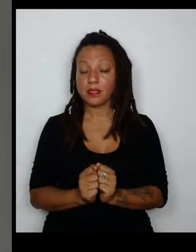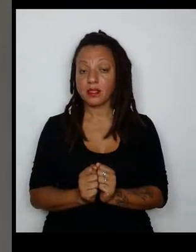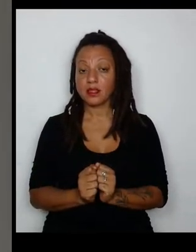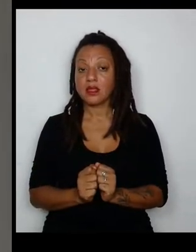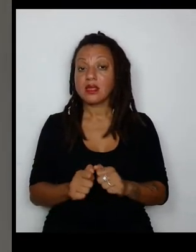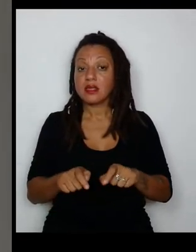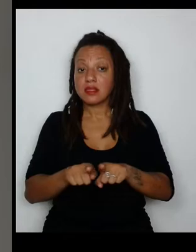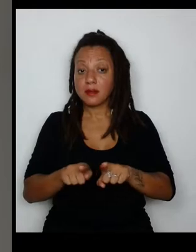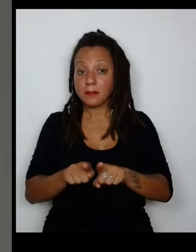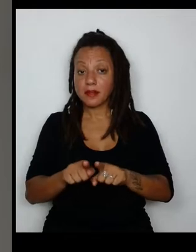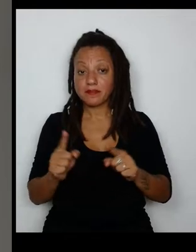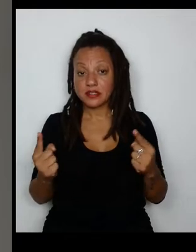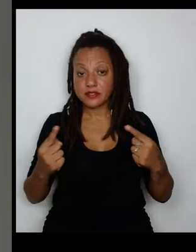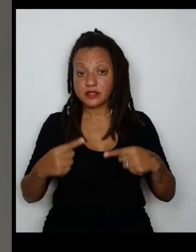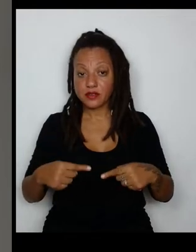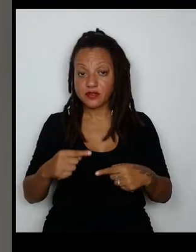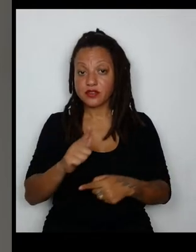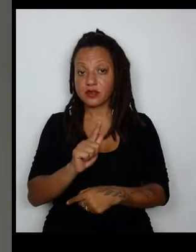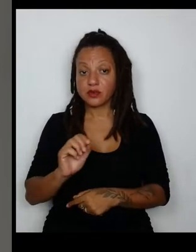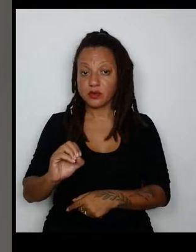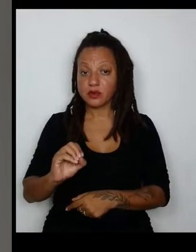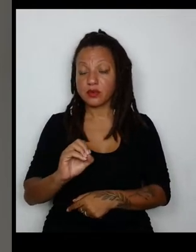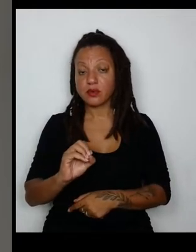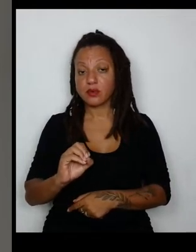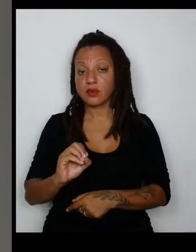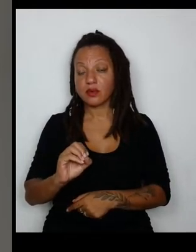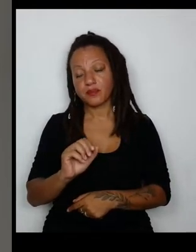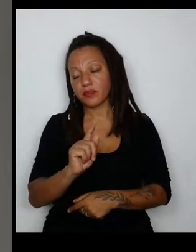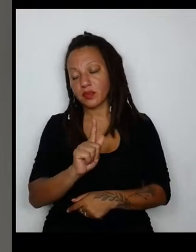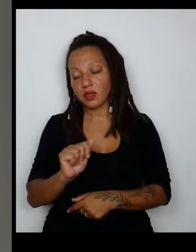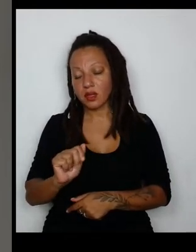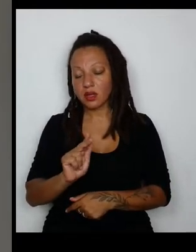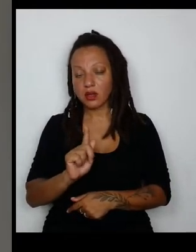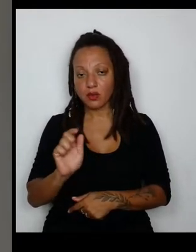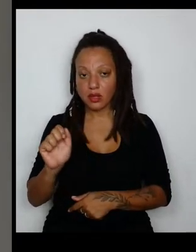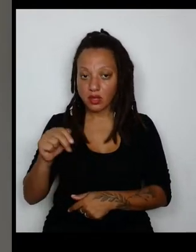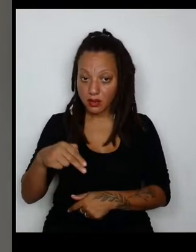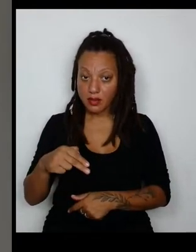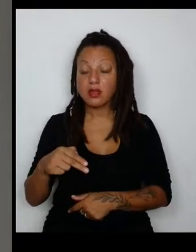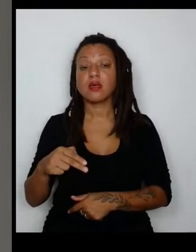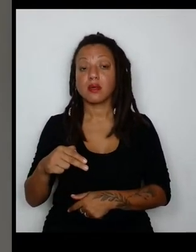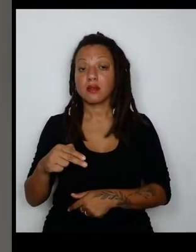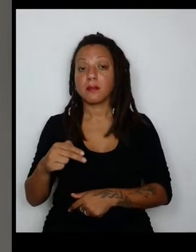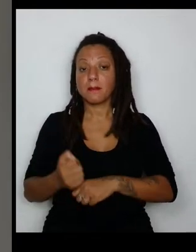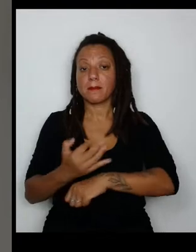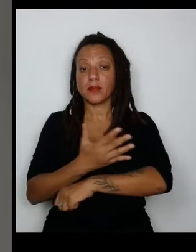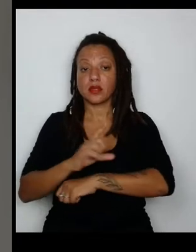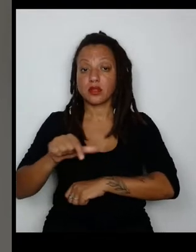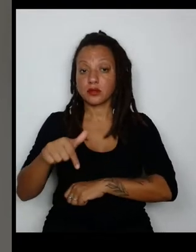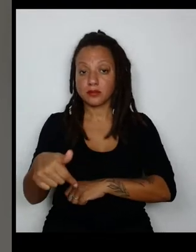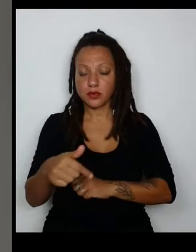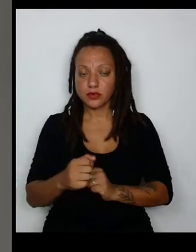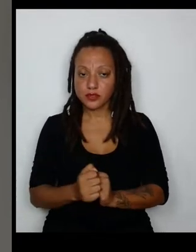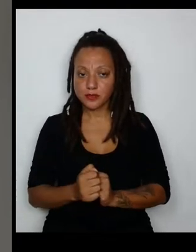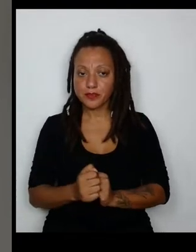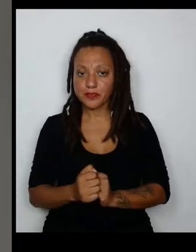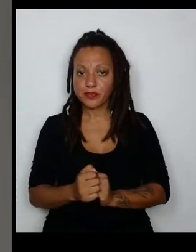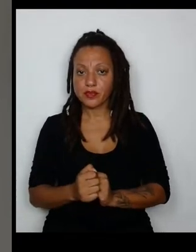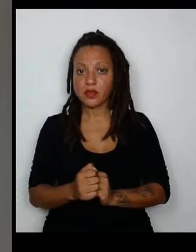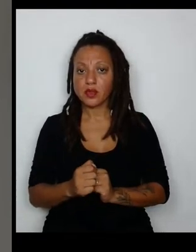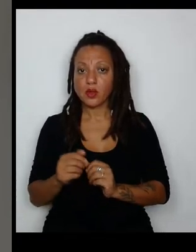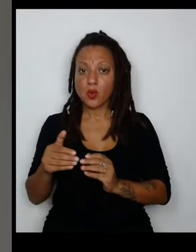challenge new perspectives after post-modernism she worked as a cultural lecturer with a focus on